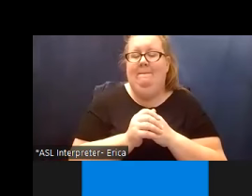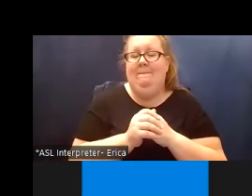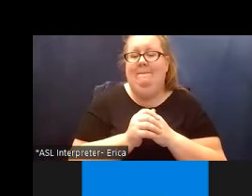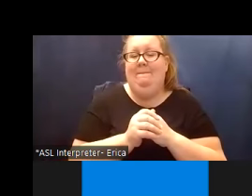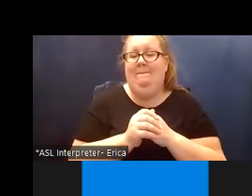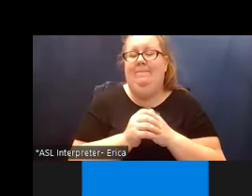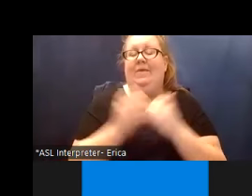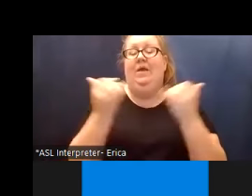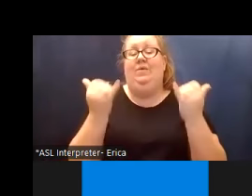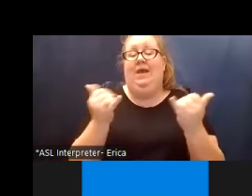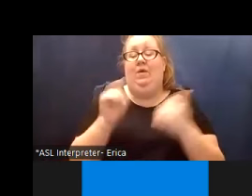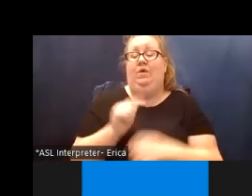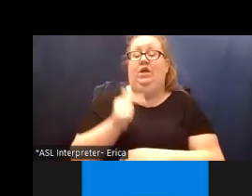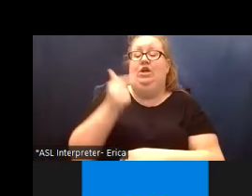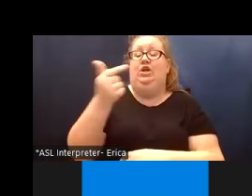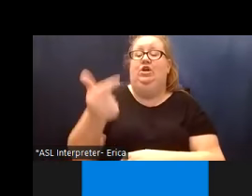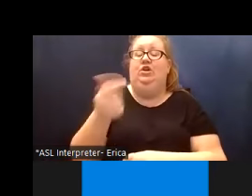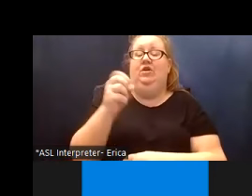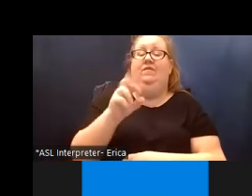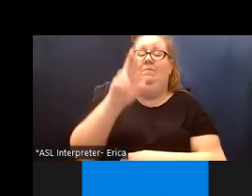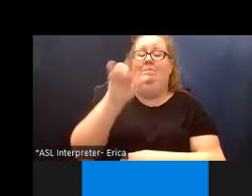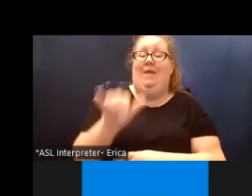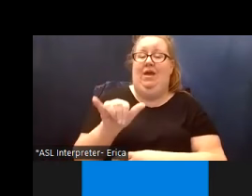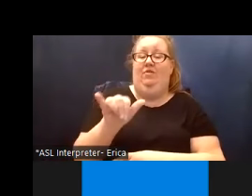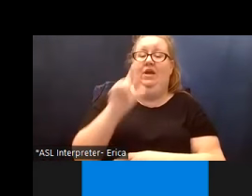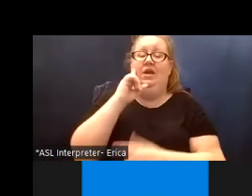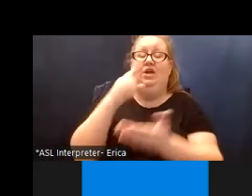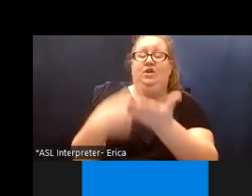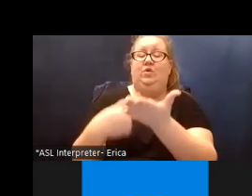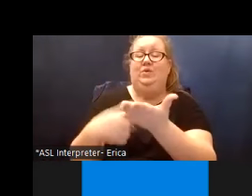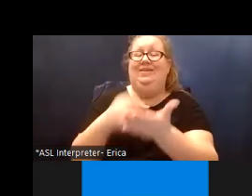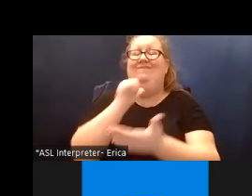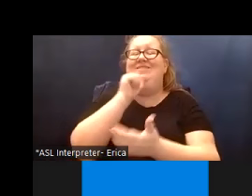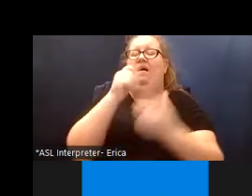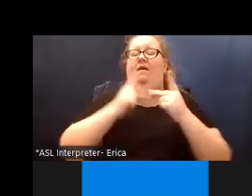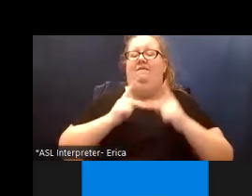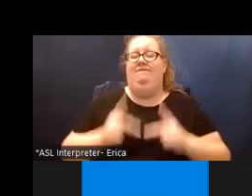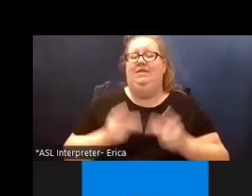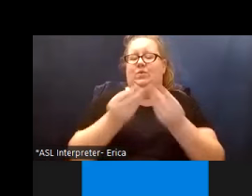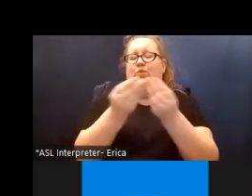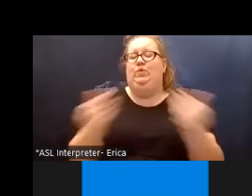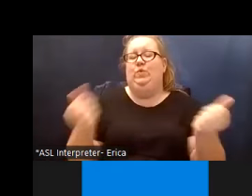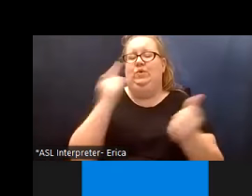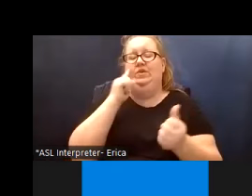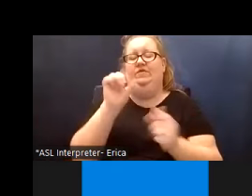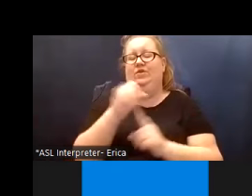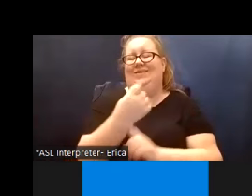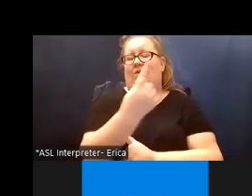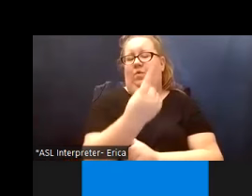And now I will turn it over to Mary to discuss some of the non-physical solutions for scenario one.